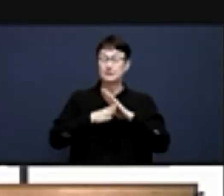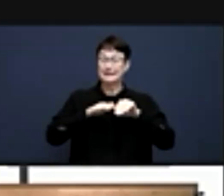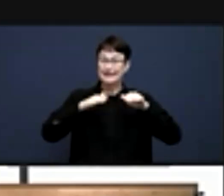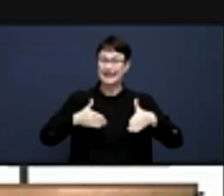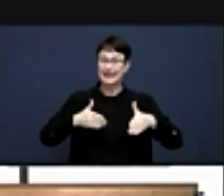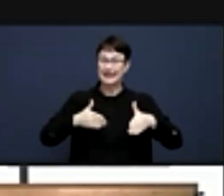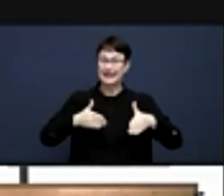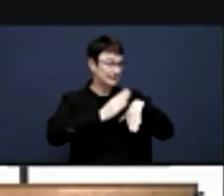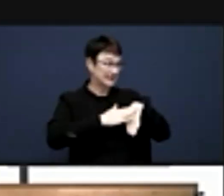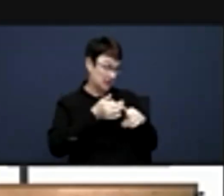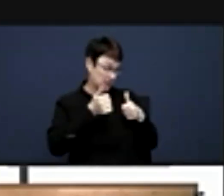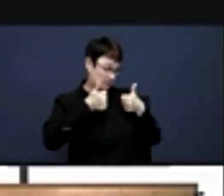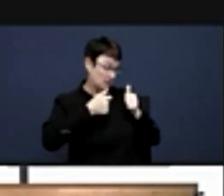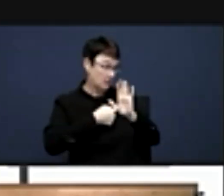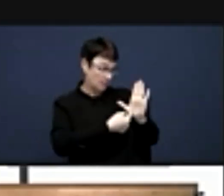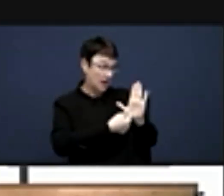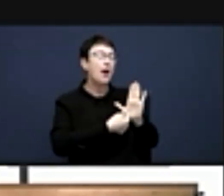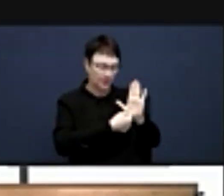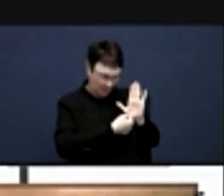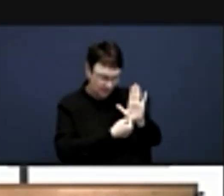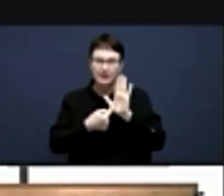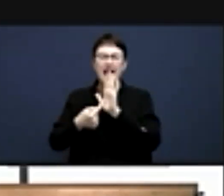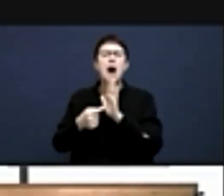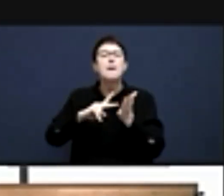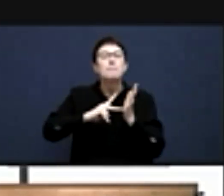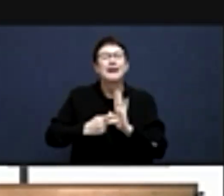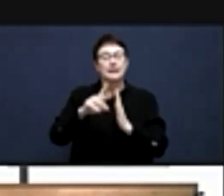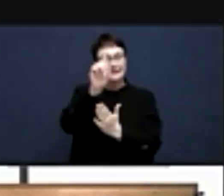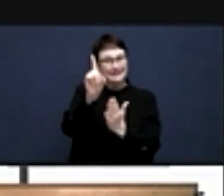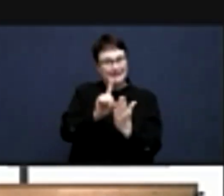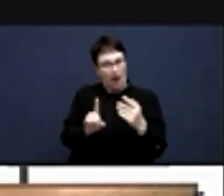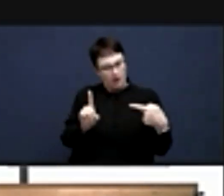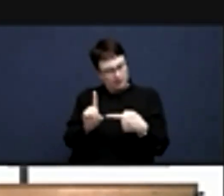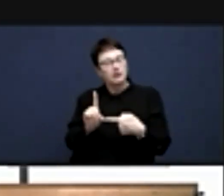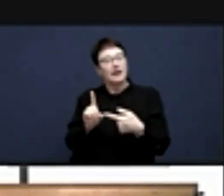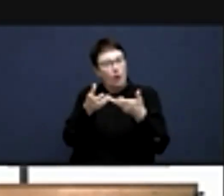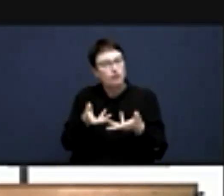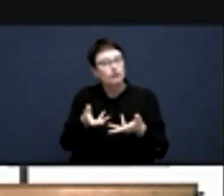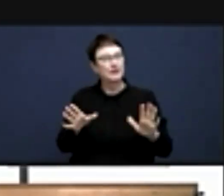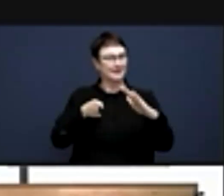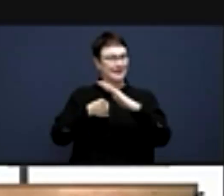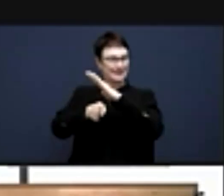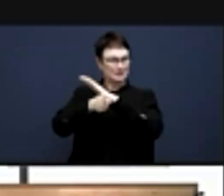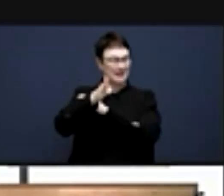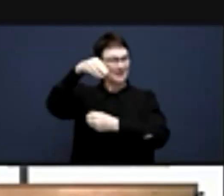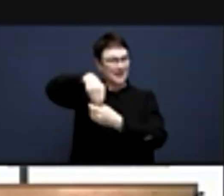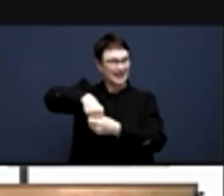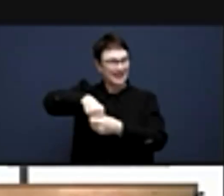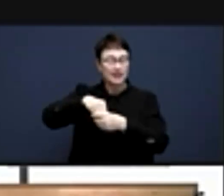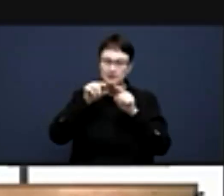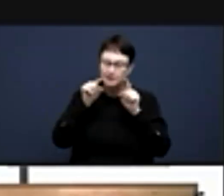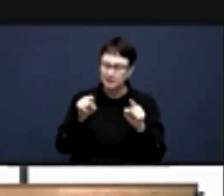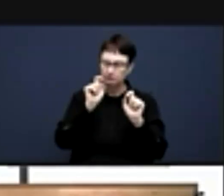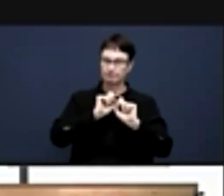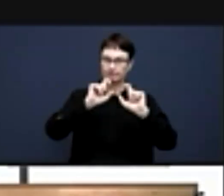realization. So we are seeing a very positive effect there. That is a movement that's significantly